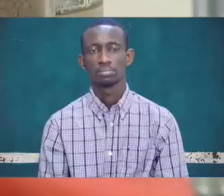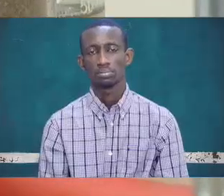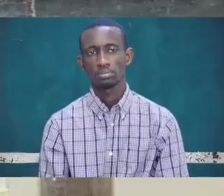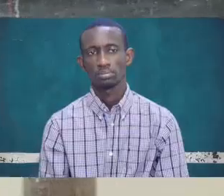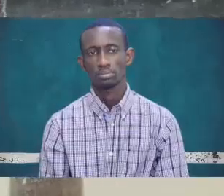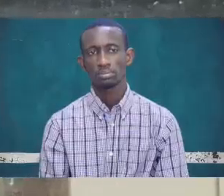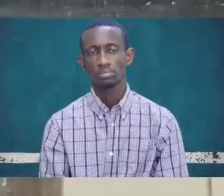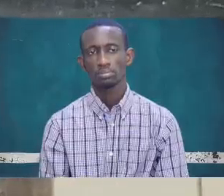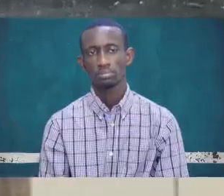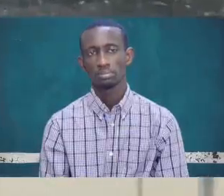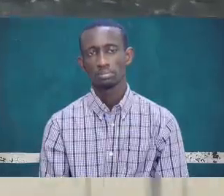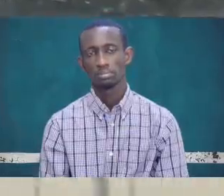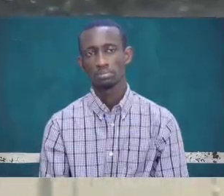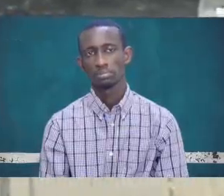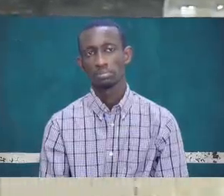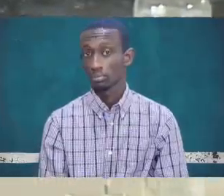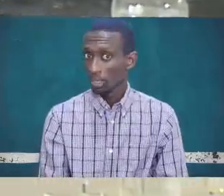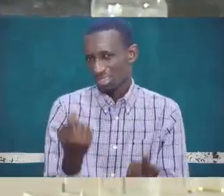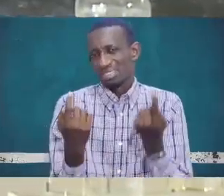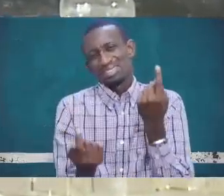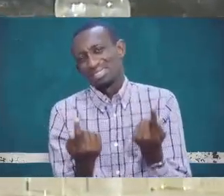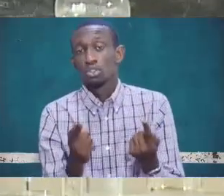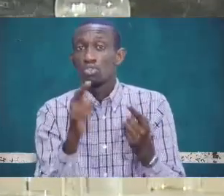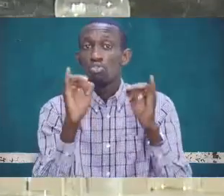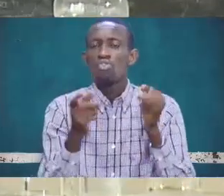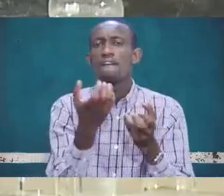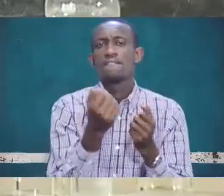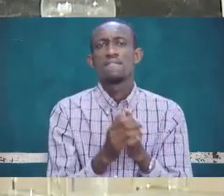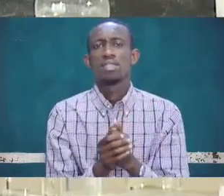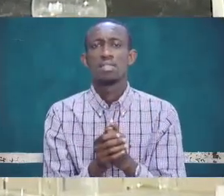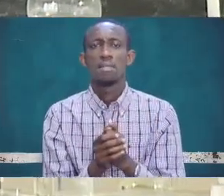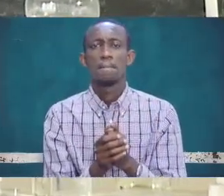In case you have a metal,